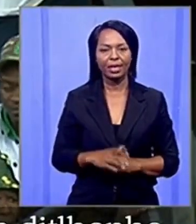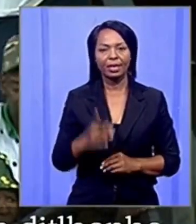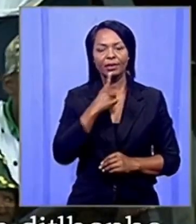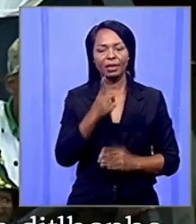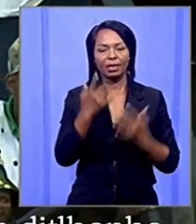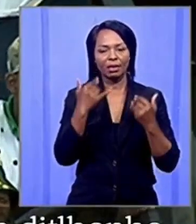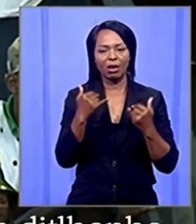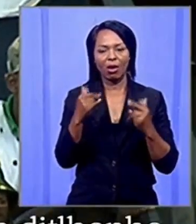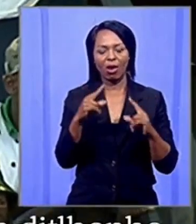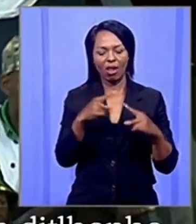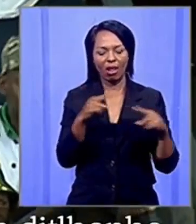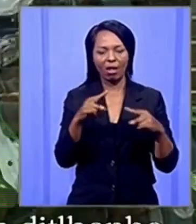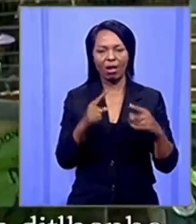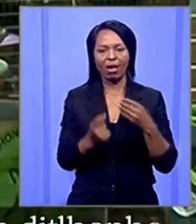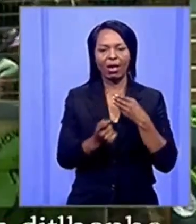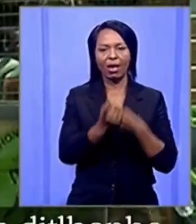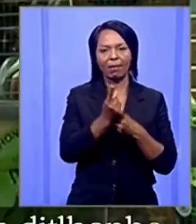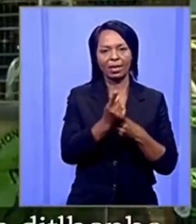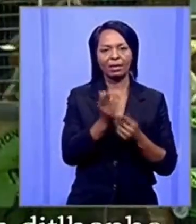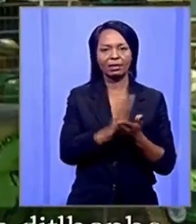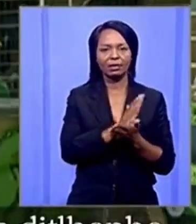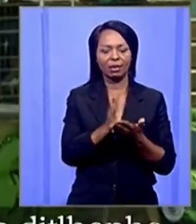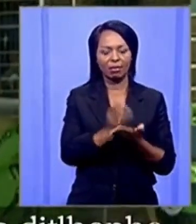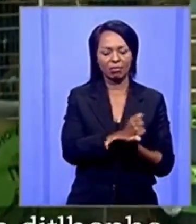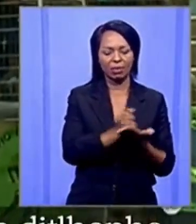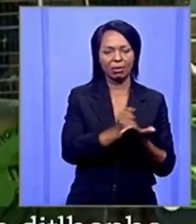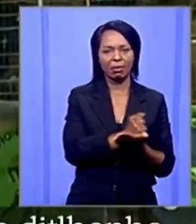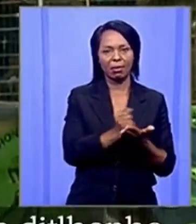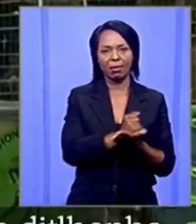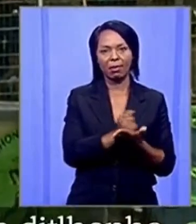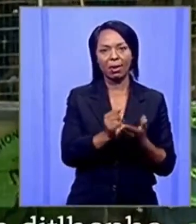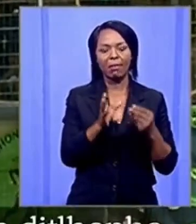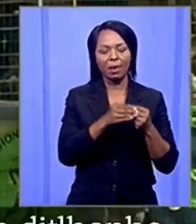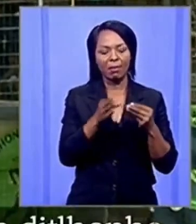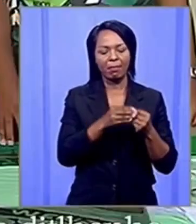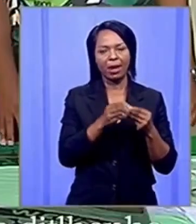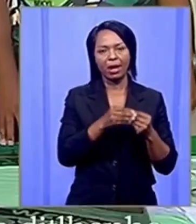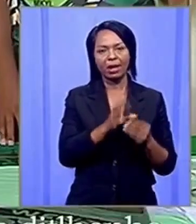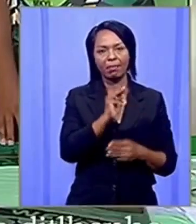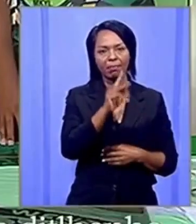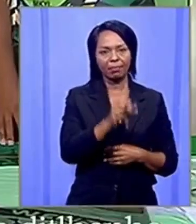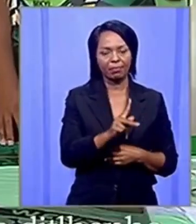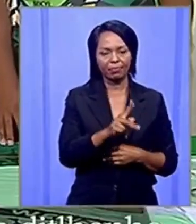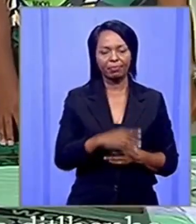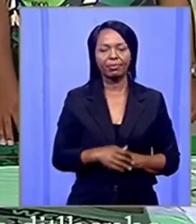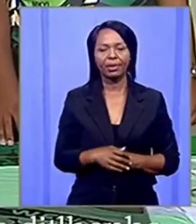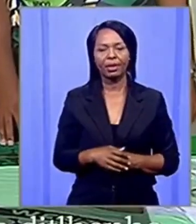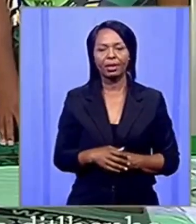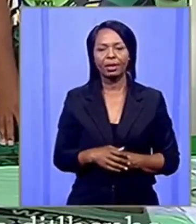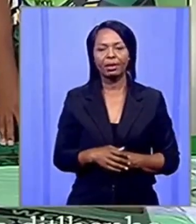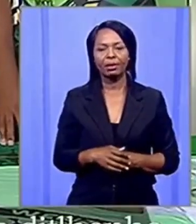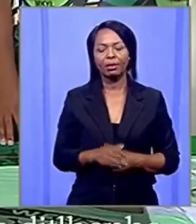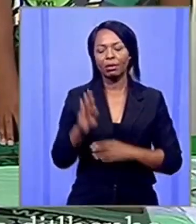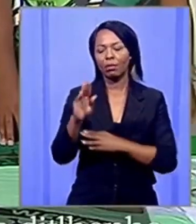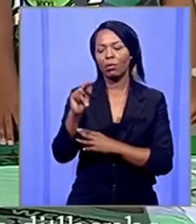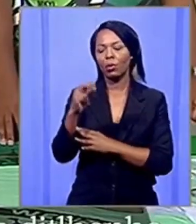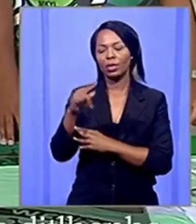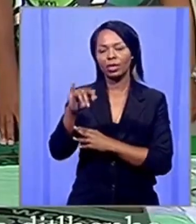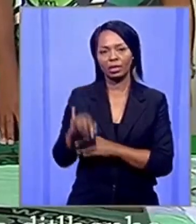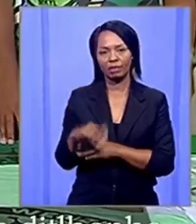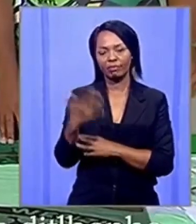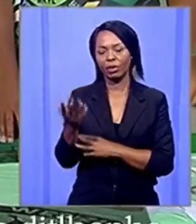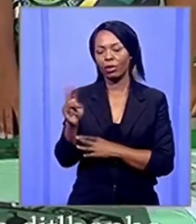runtse dikgotlang mo lekokong magareng ga bao ba ikwadiseditseng go nna ditokololo tsa lekoko le mopresidente wa maloba. Bonginkosi